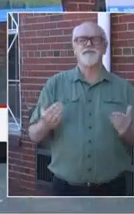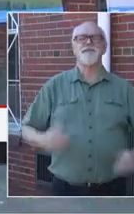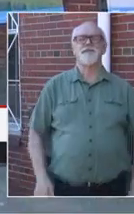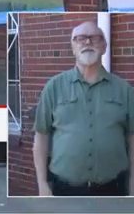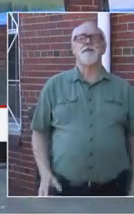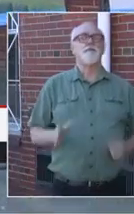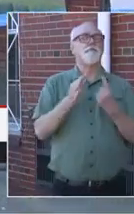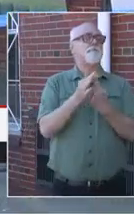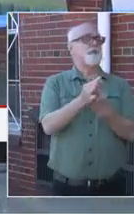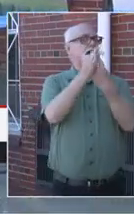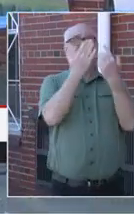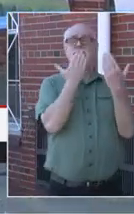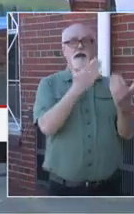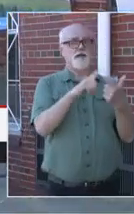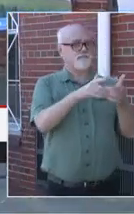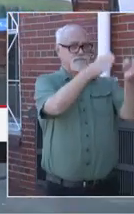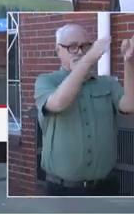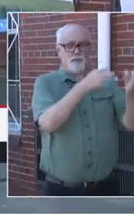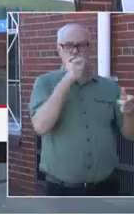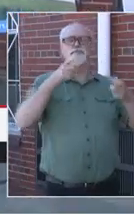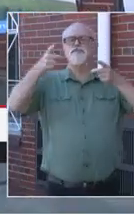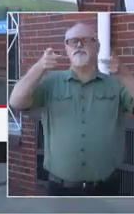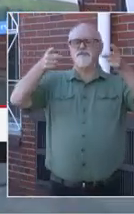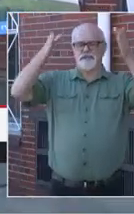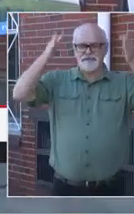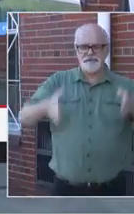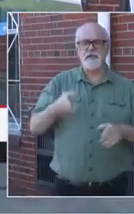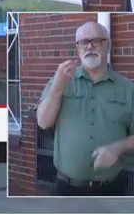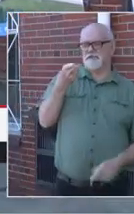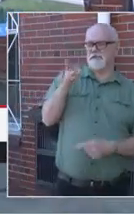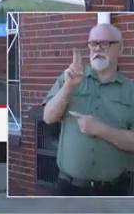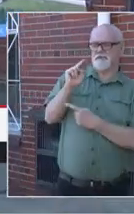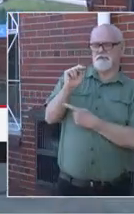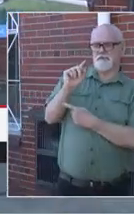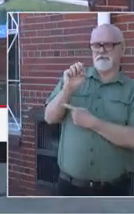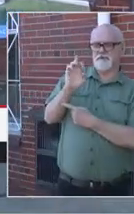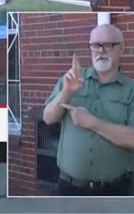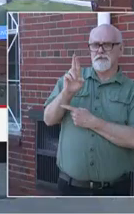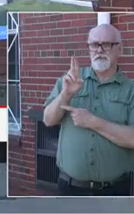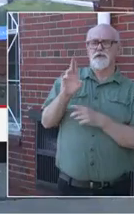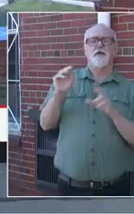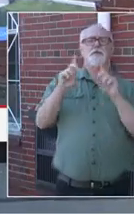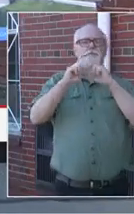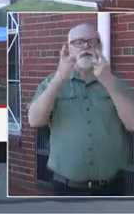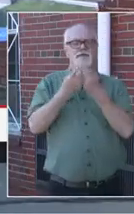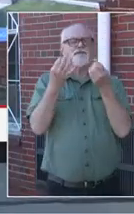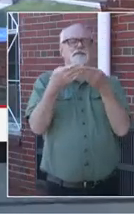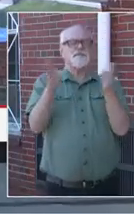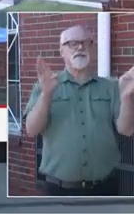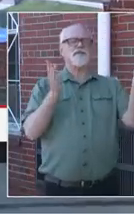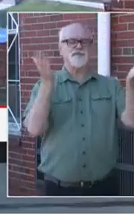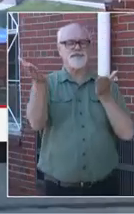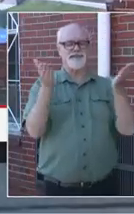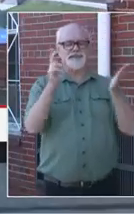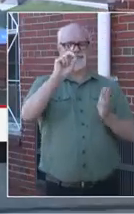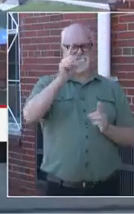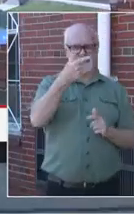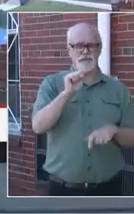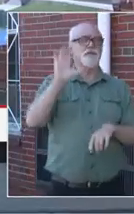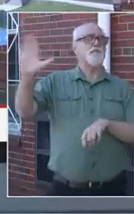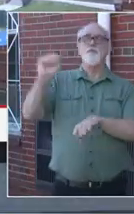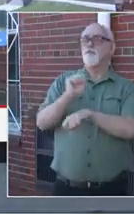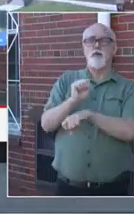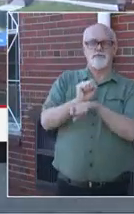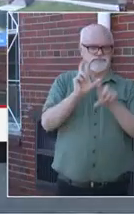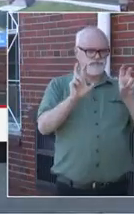his team at the Department of General Services for all of the work they will put into our new school in the months and years